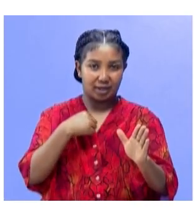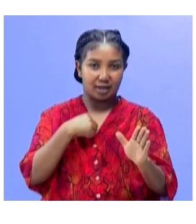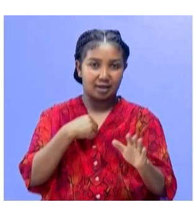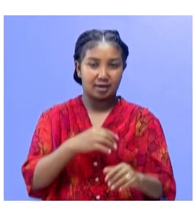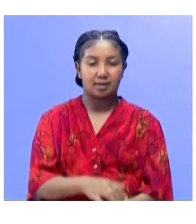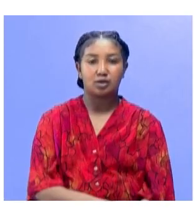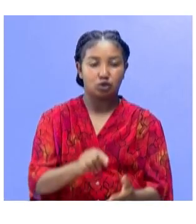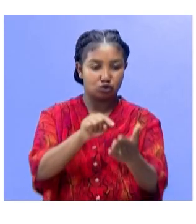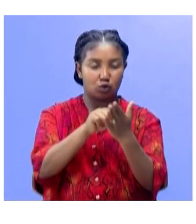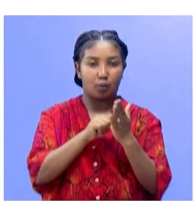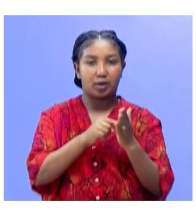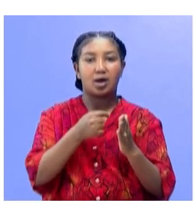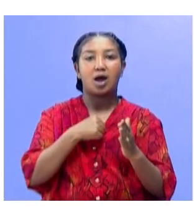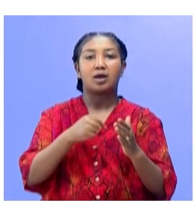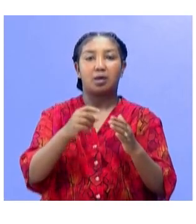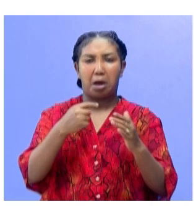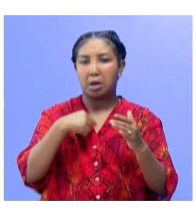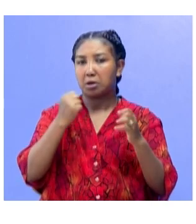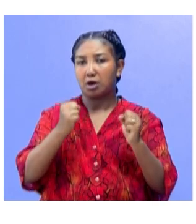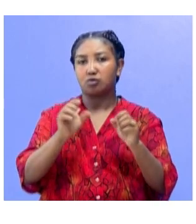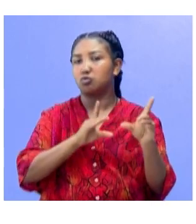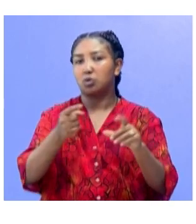yes, I can do it.